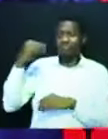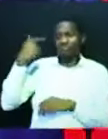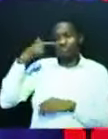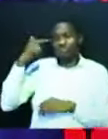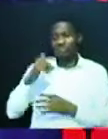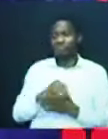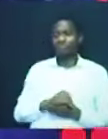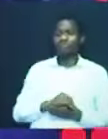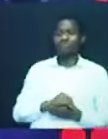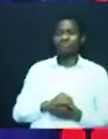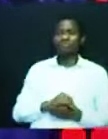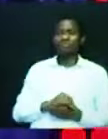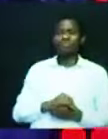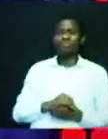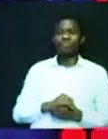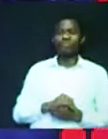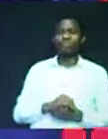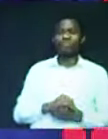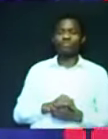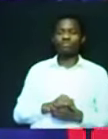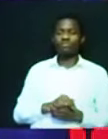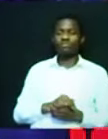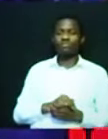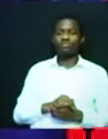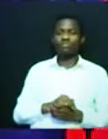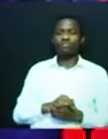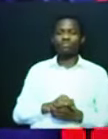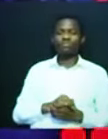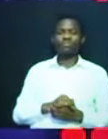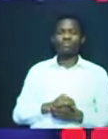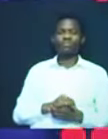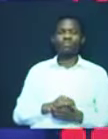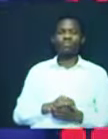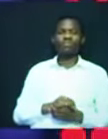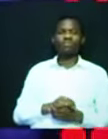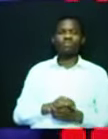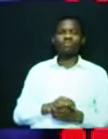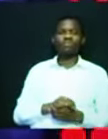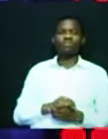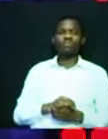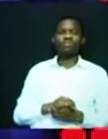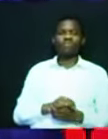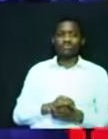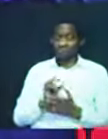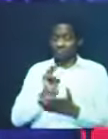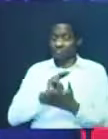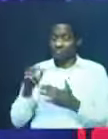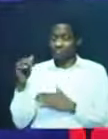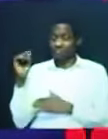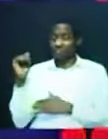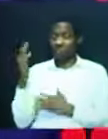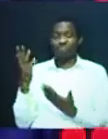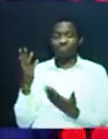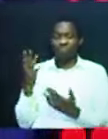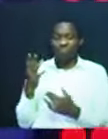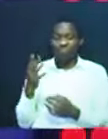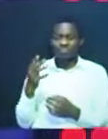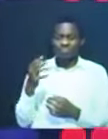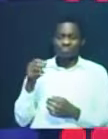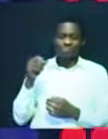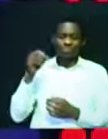na ni mu adinya ayese ne dwete de. Na ne mfaso se ne sika amapa. Verse 15. Dunum no. She is